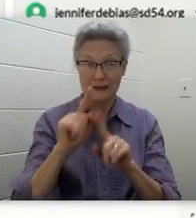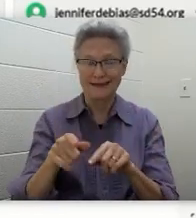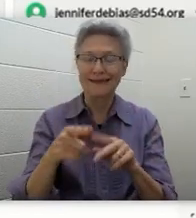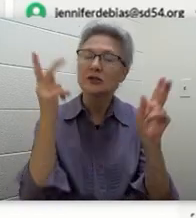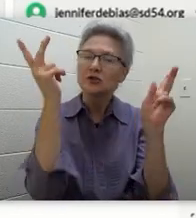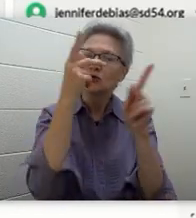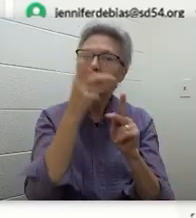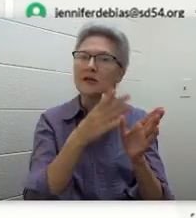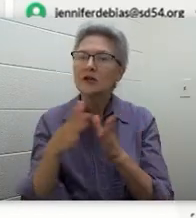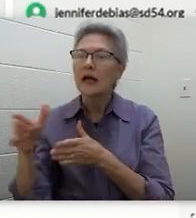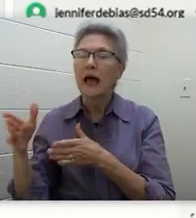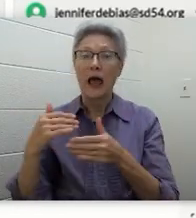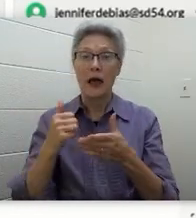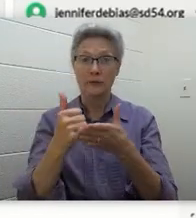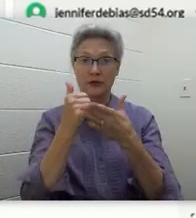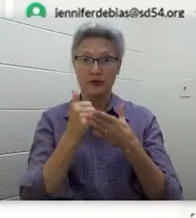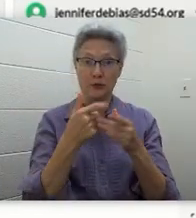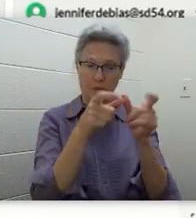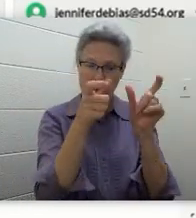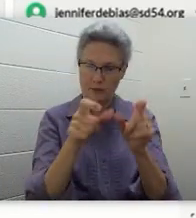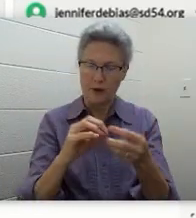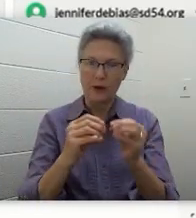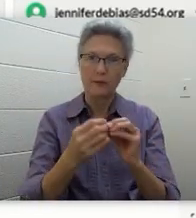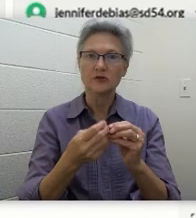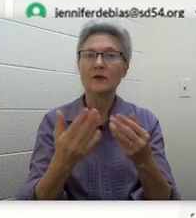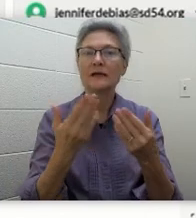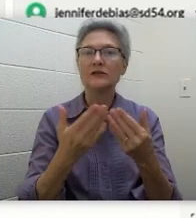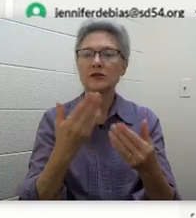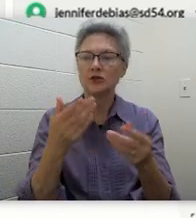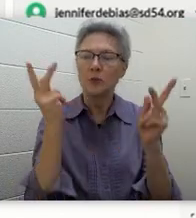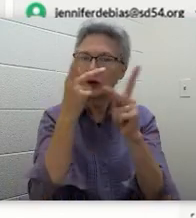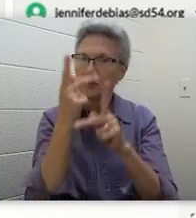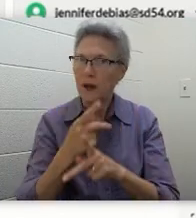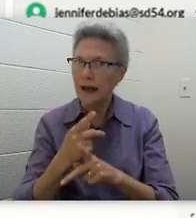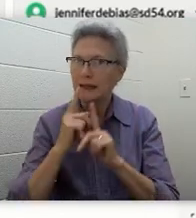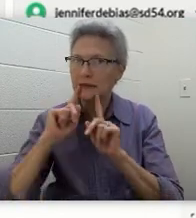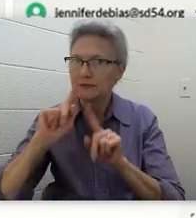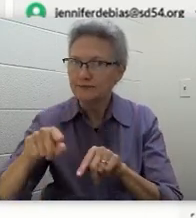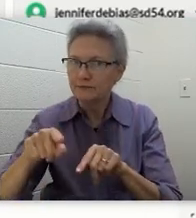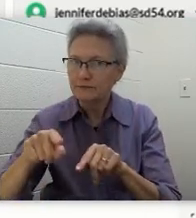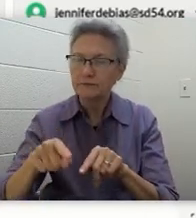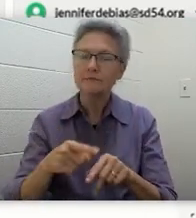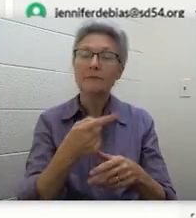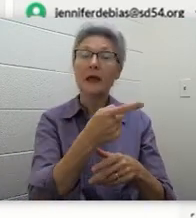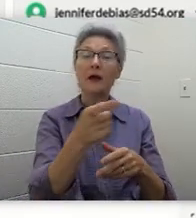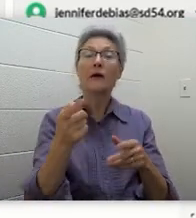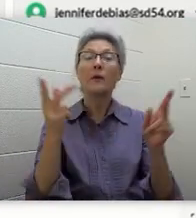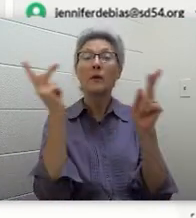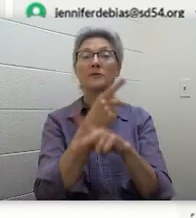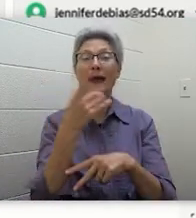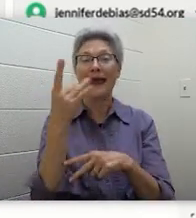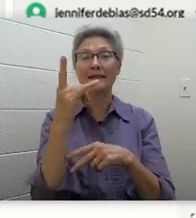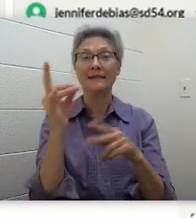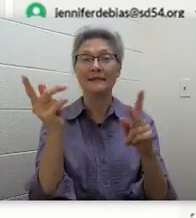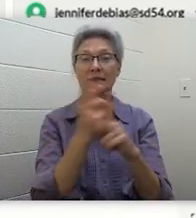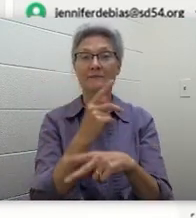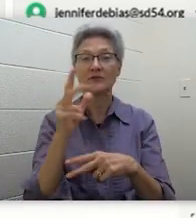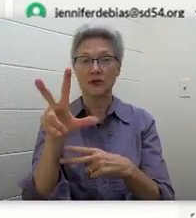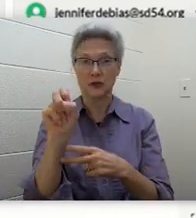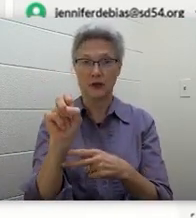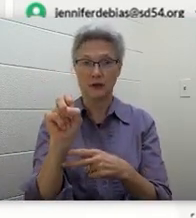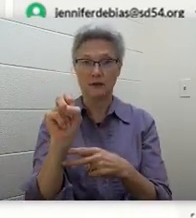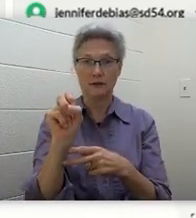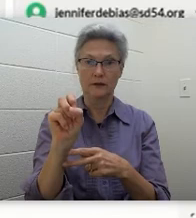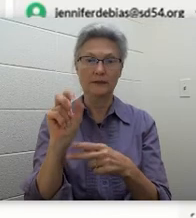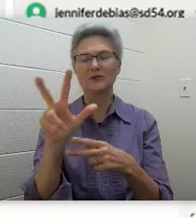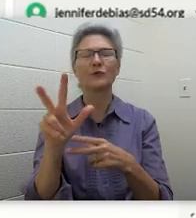numbers so that they're easier to multiply and solve. Here I'm going to multiply 18 times 3. So I'm going to write